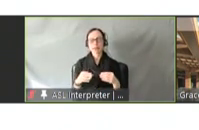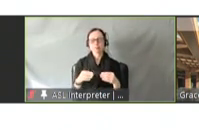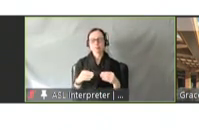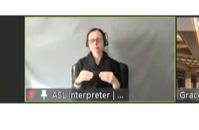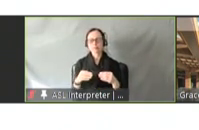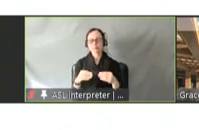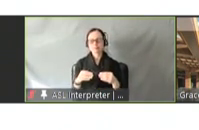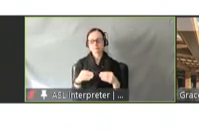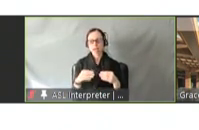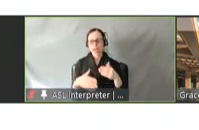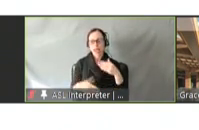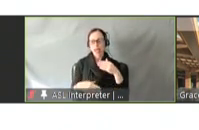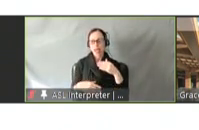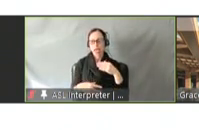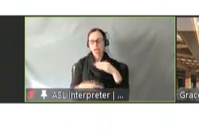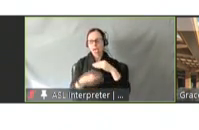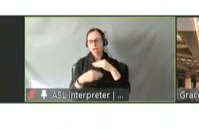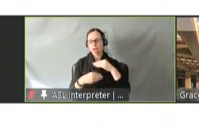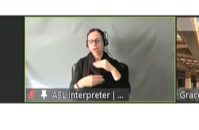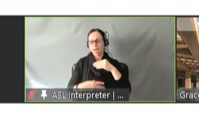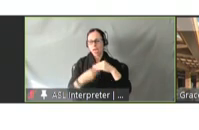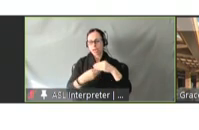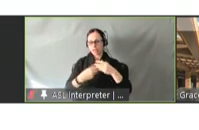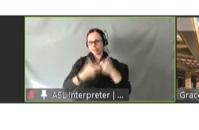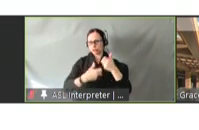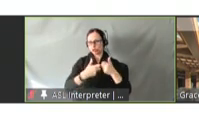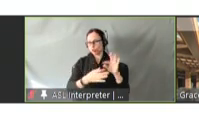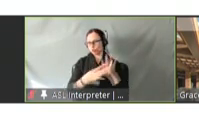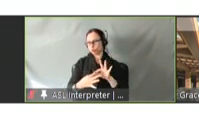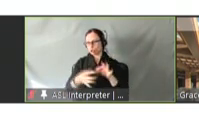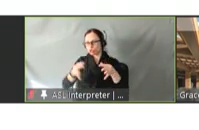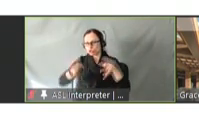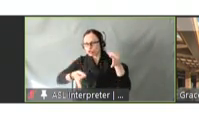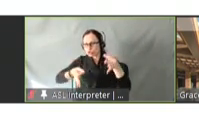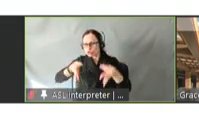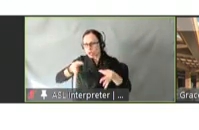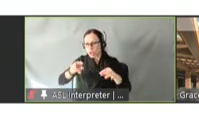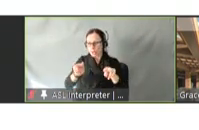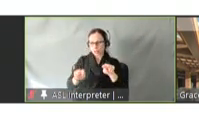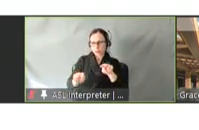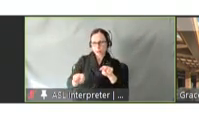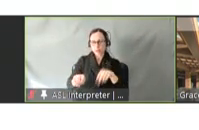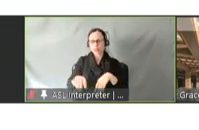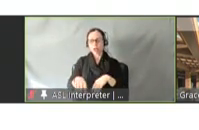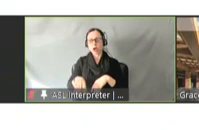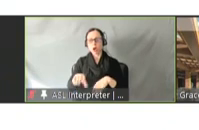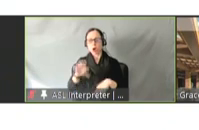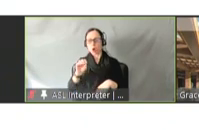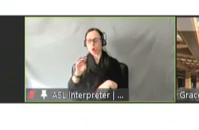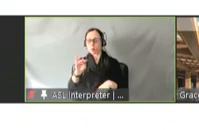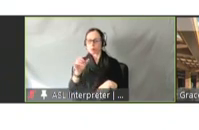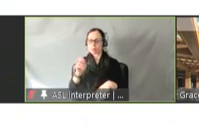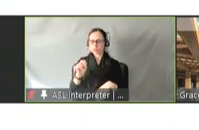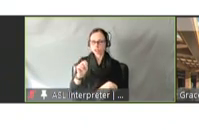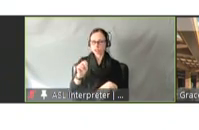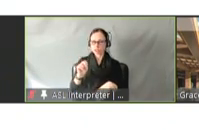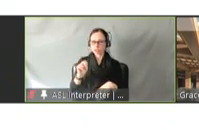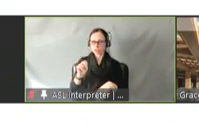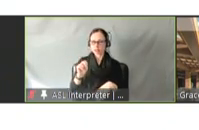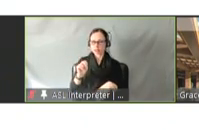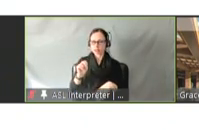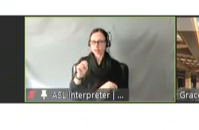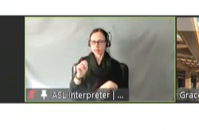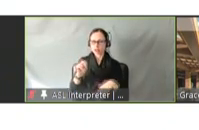that people make on whether or not to err on the side of omission versus commission. And this can go in either direction.